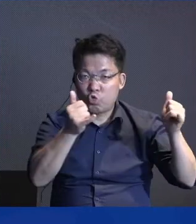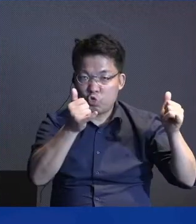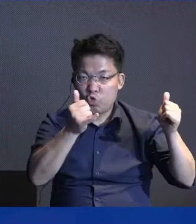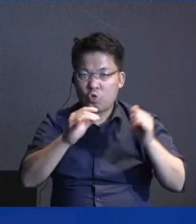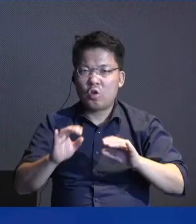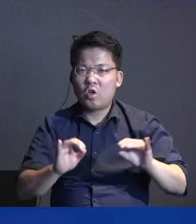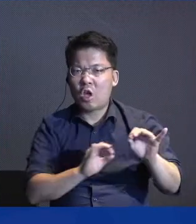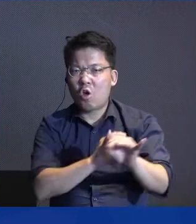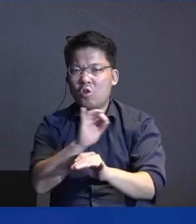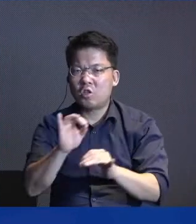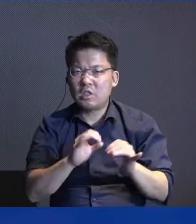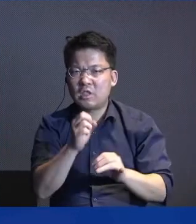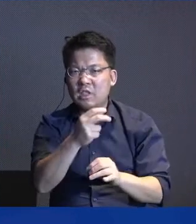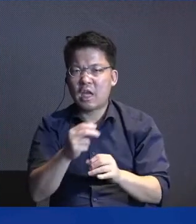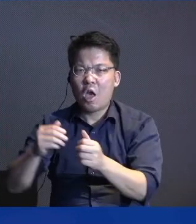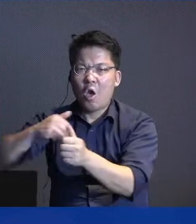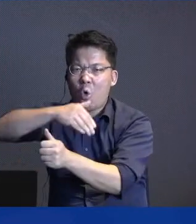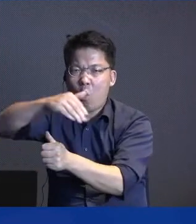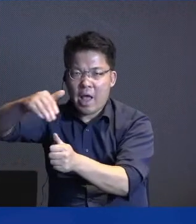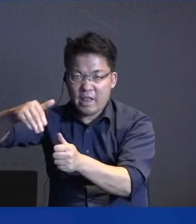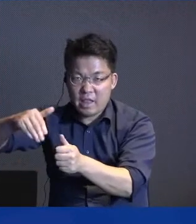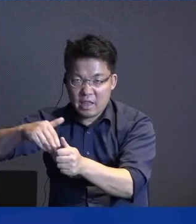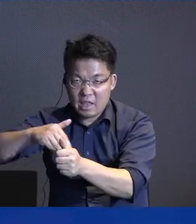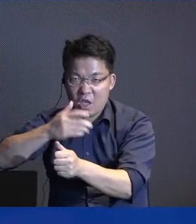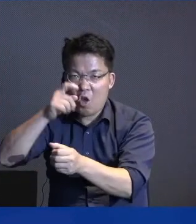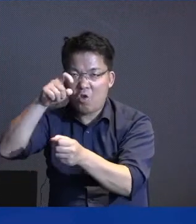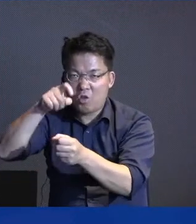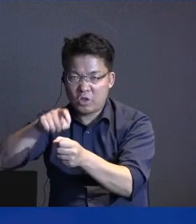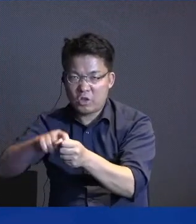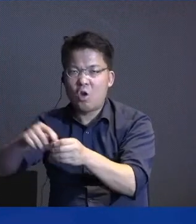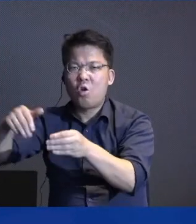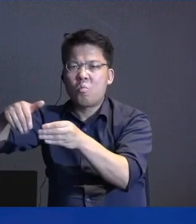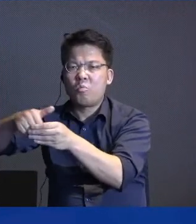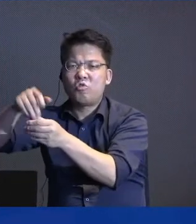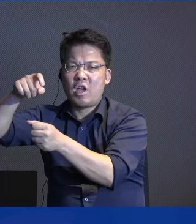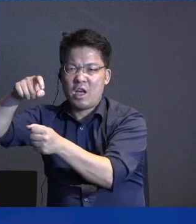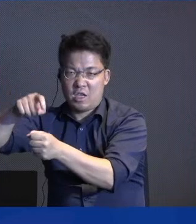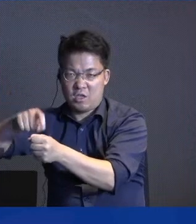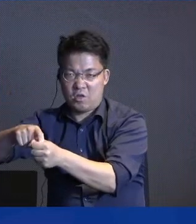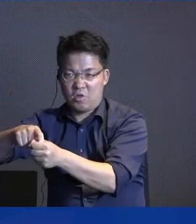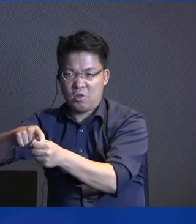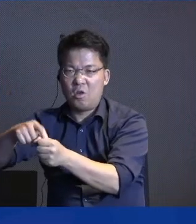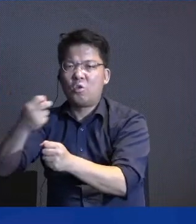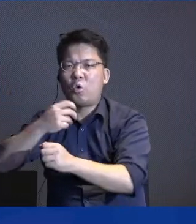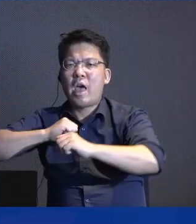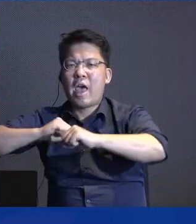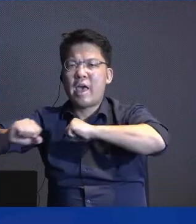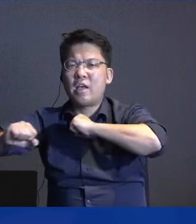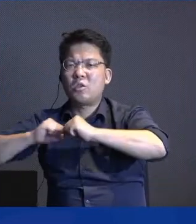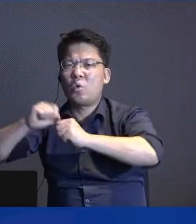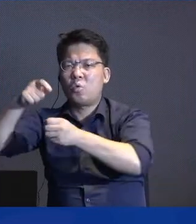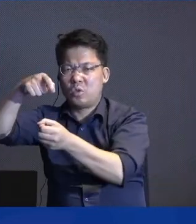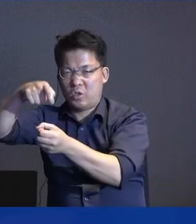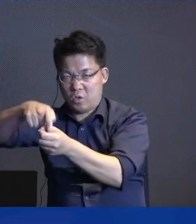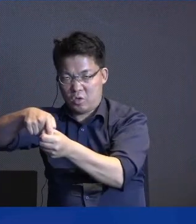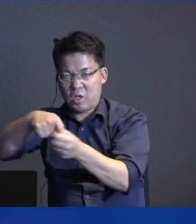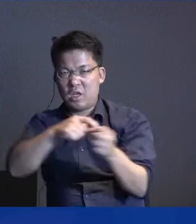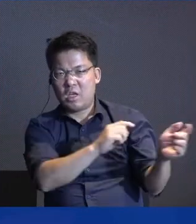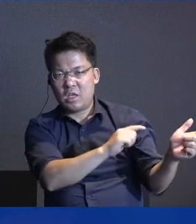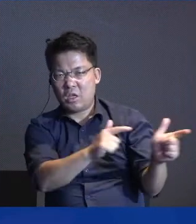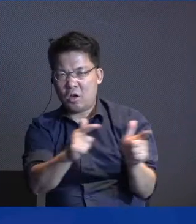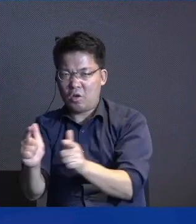culture, and even behavioral aspect of psychological well-being remains a challenge. But I would take it as